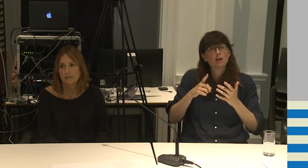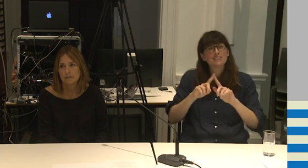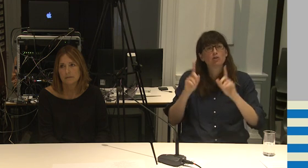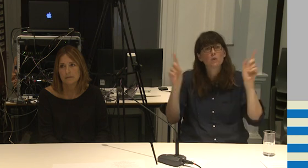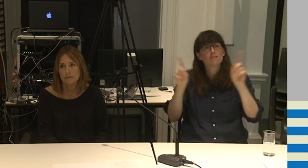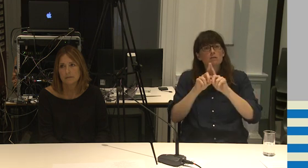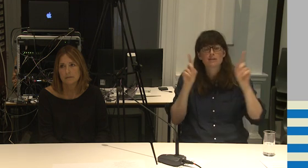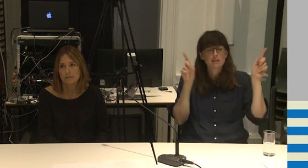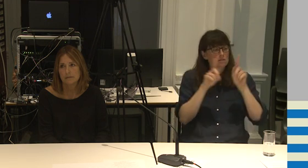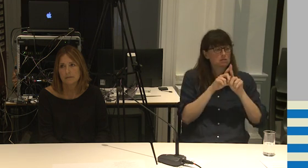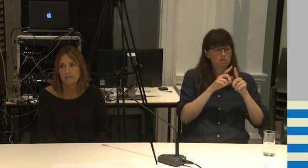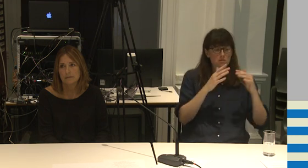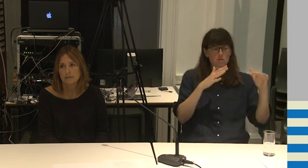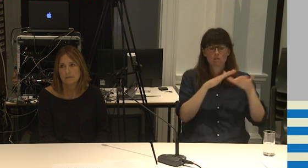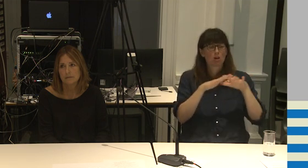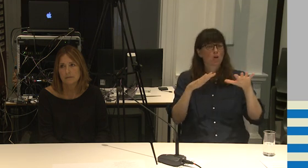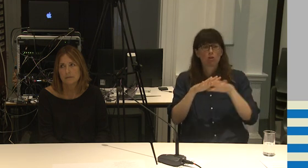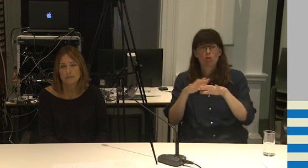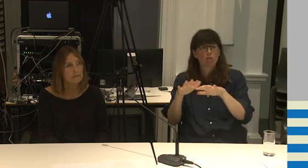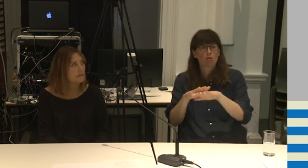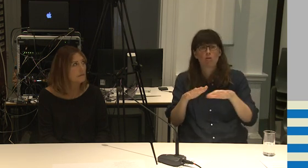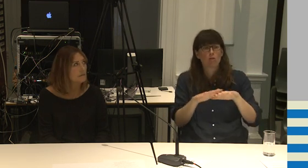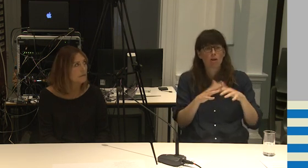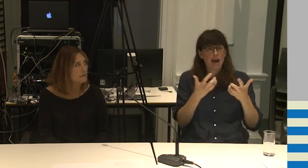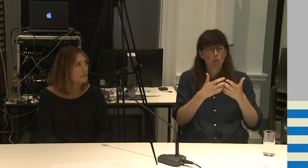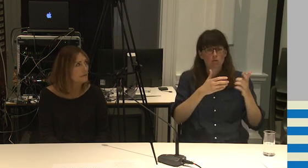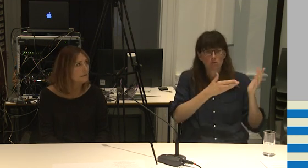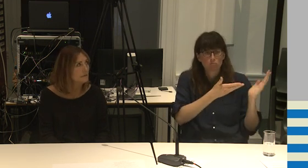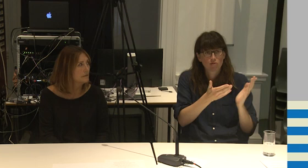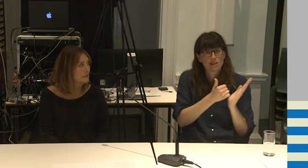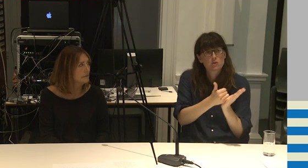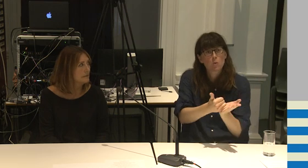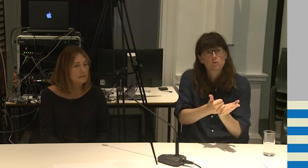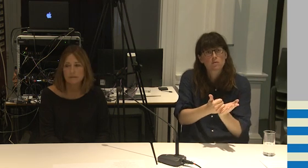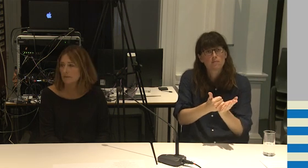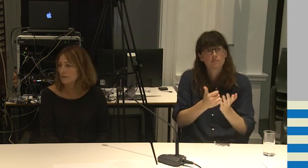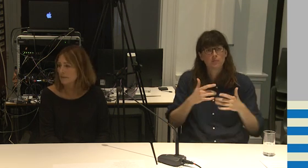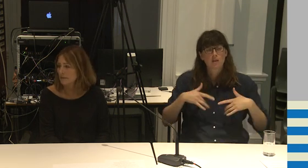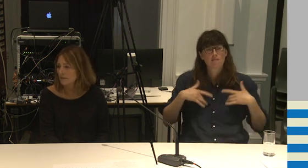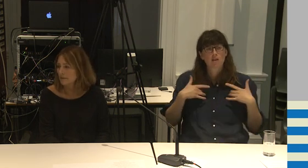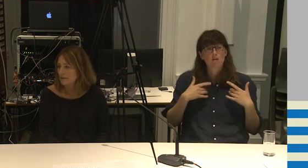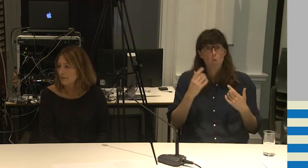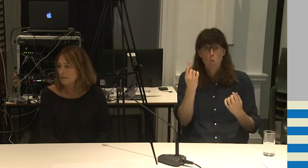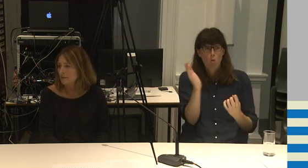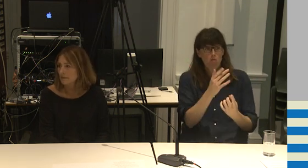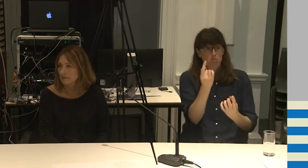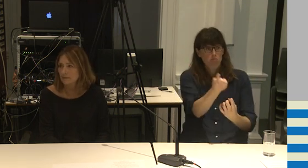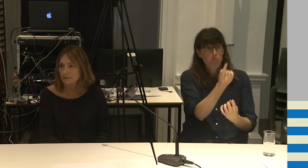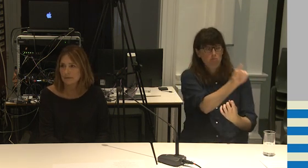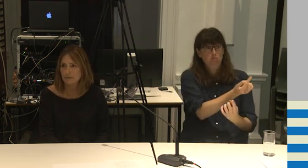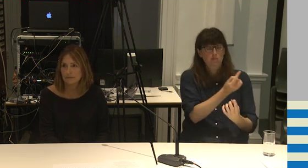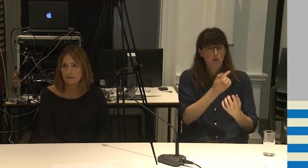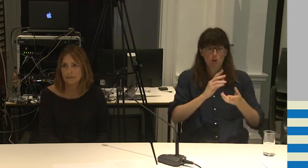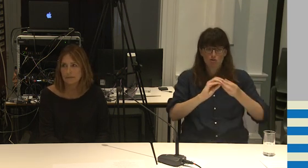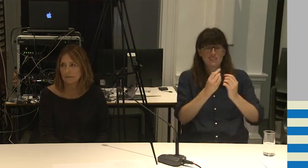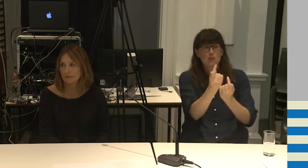common ground around how to provide support And it feels like from each of you talking about your experience, you were